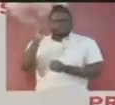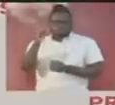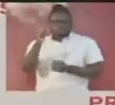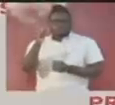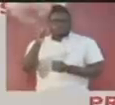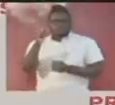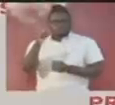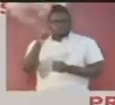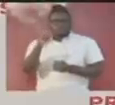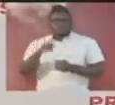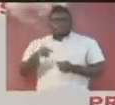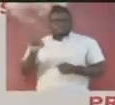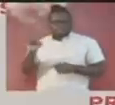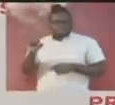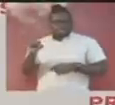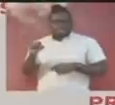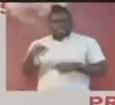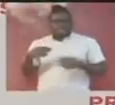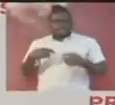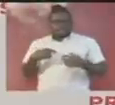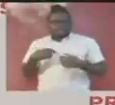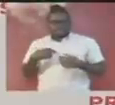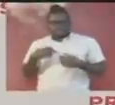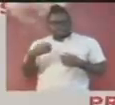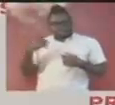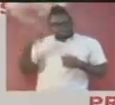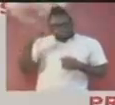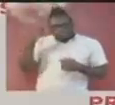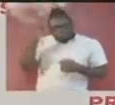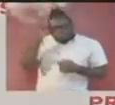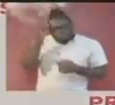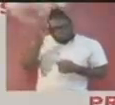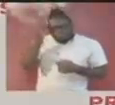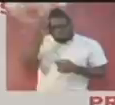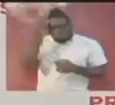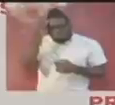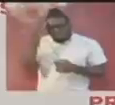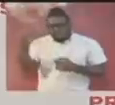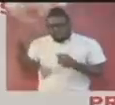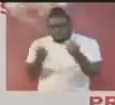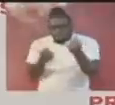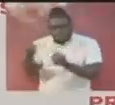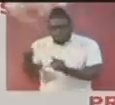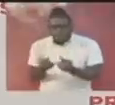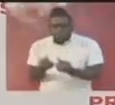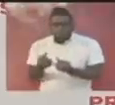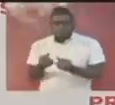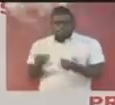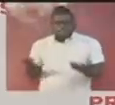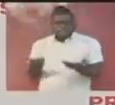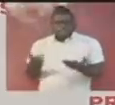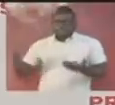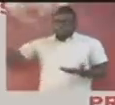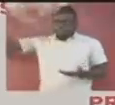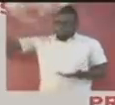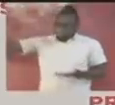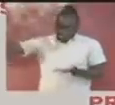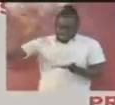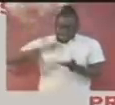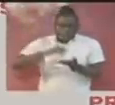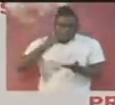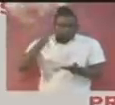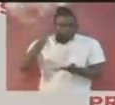country and not quarantining properly and possibly bringing in the new variants, whether it's the South